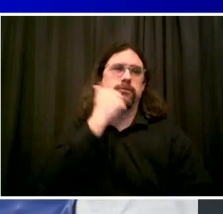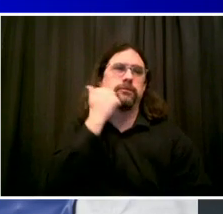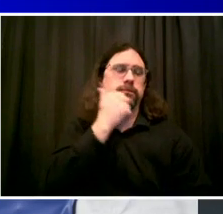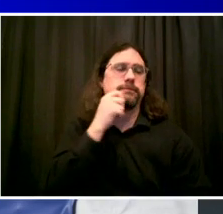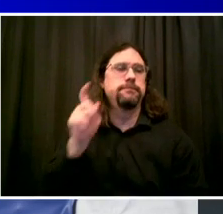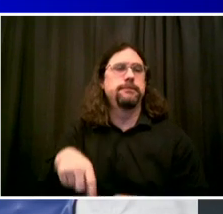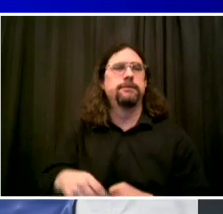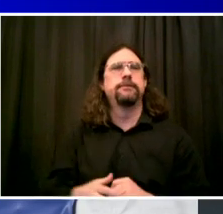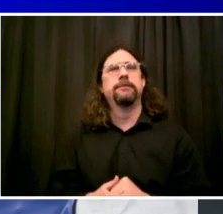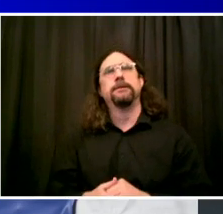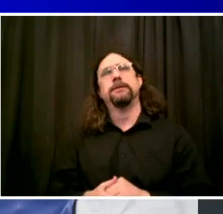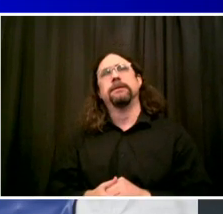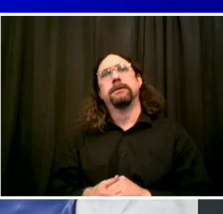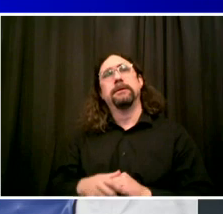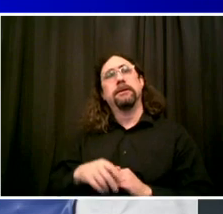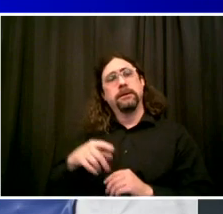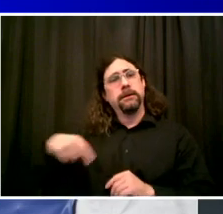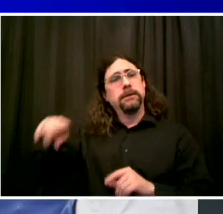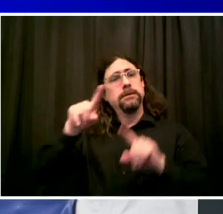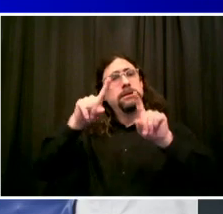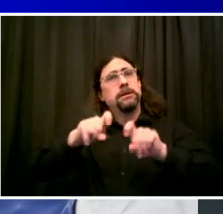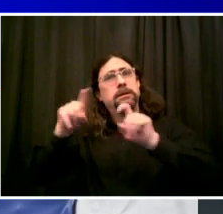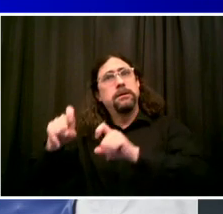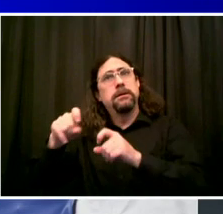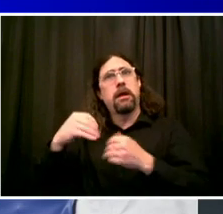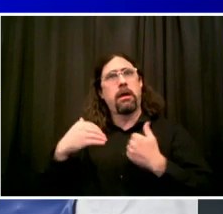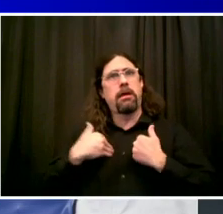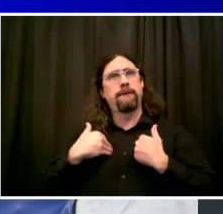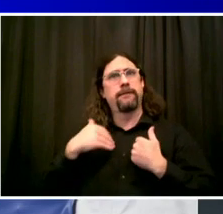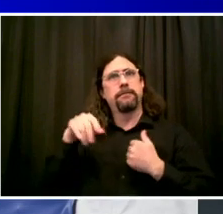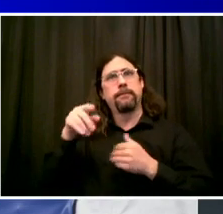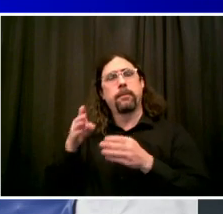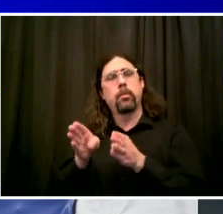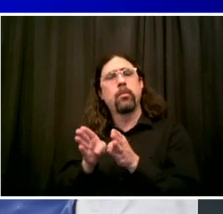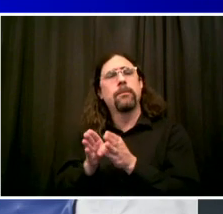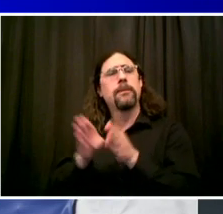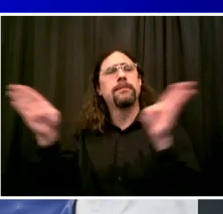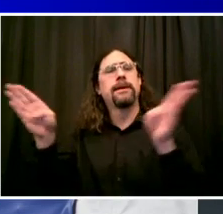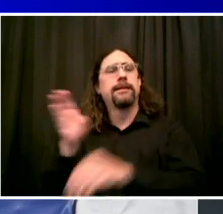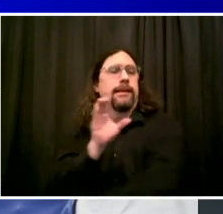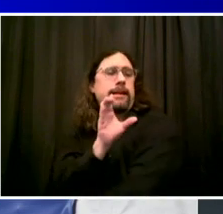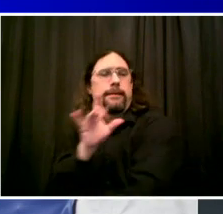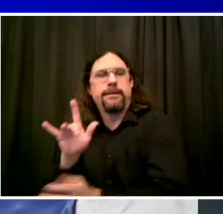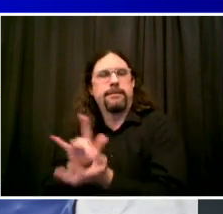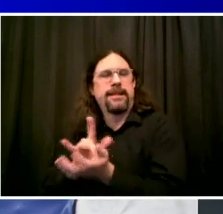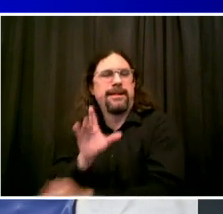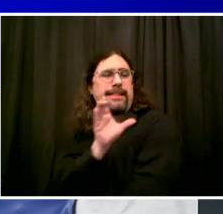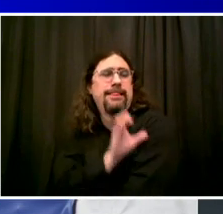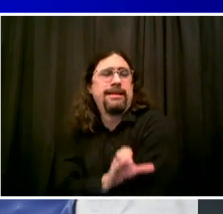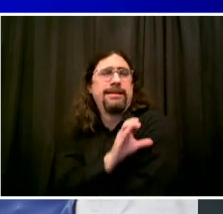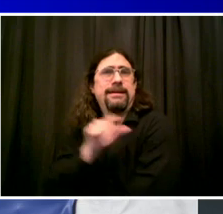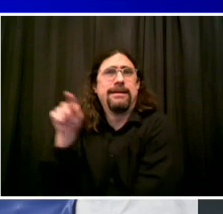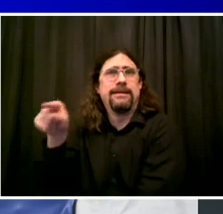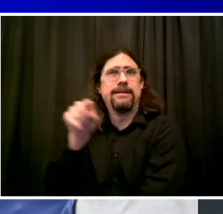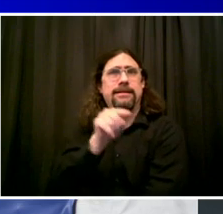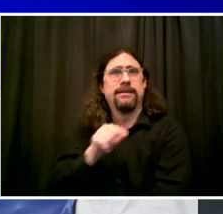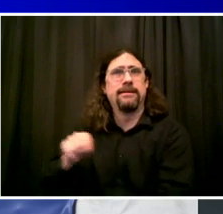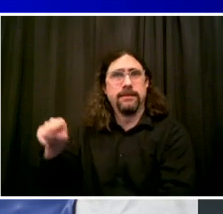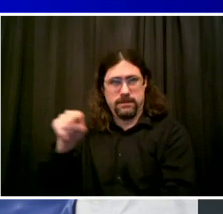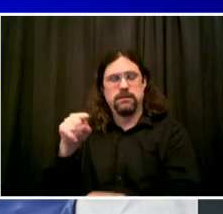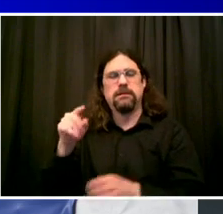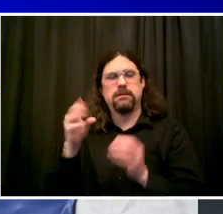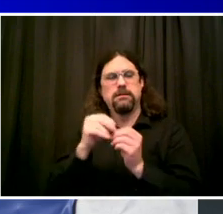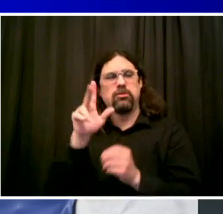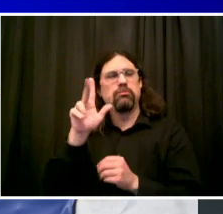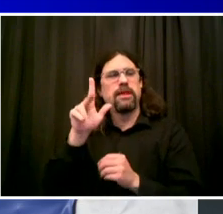tests a day across 23 sites. And again, every single one of these tests counts. For